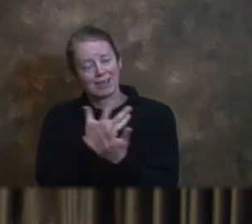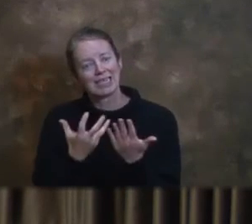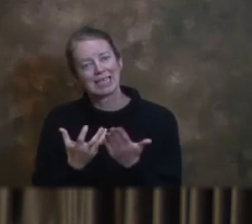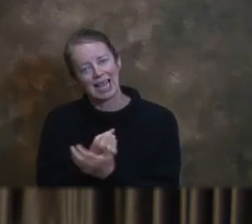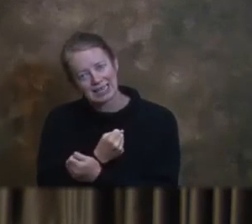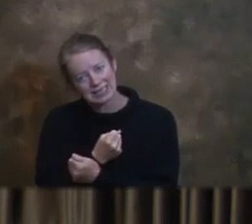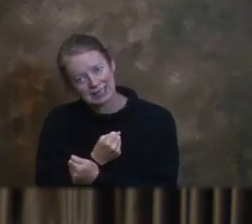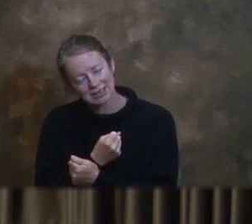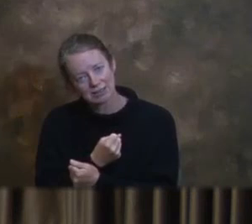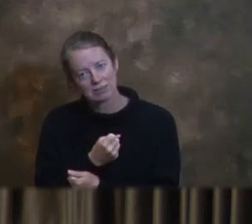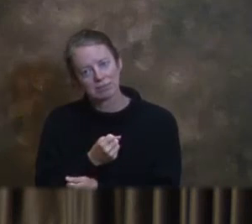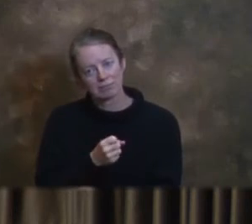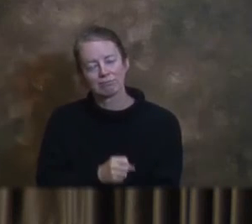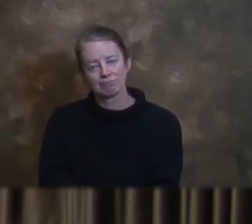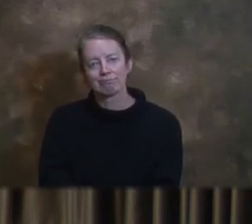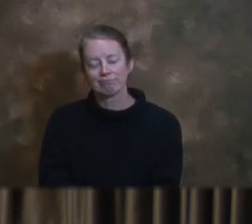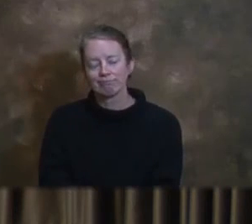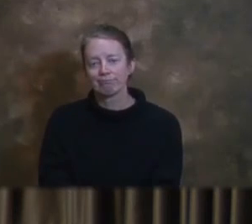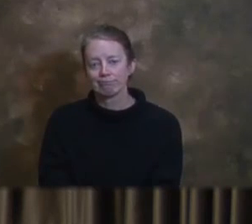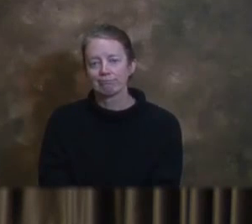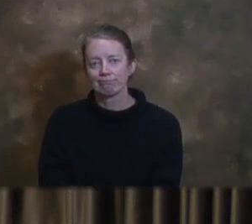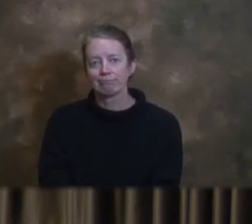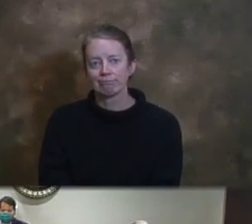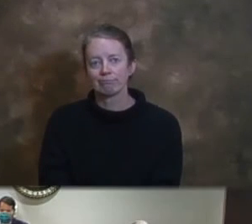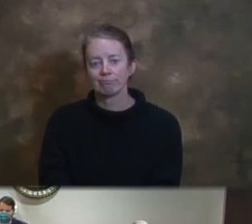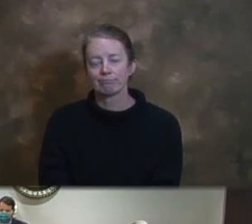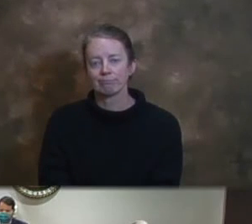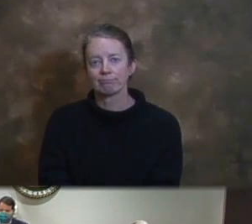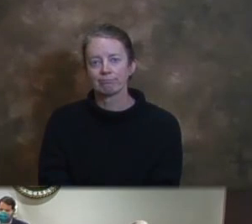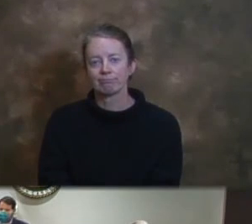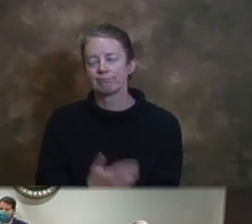It's safe. Thanks. Yep.